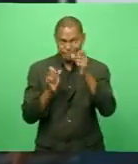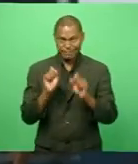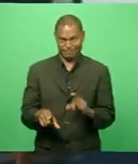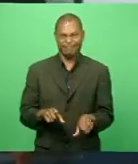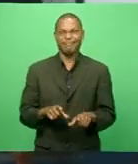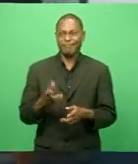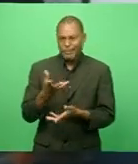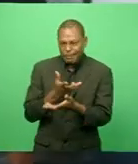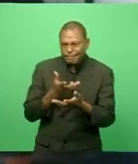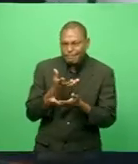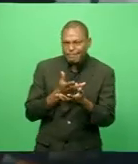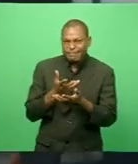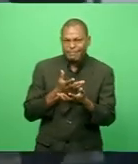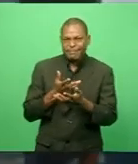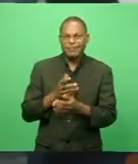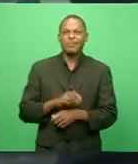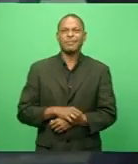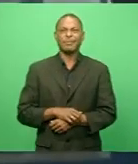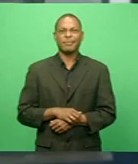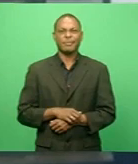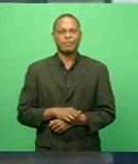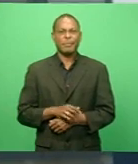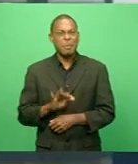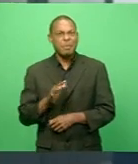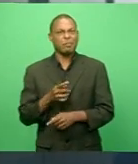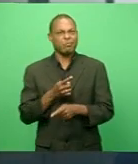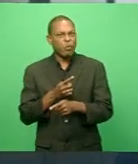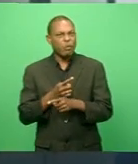out. We will talk.